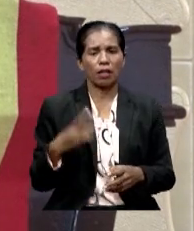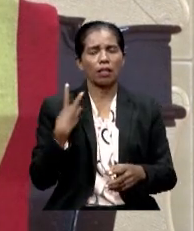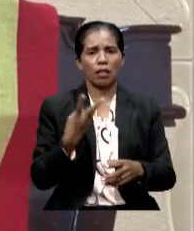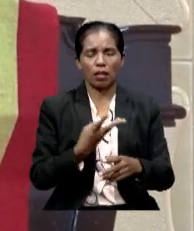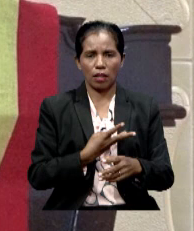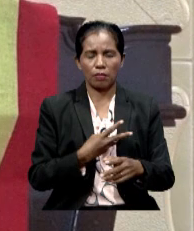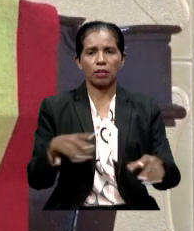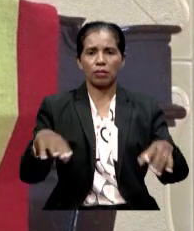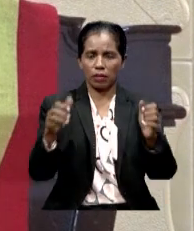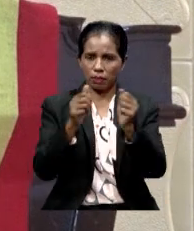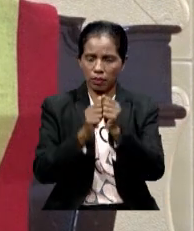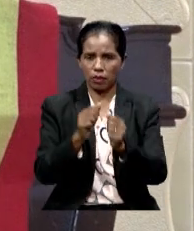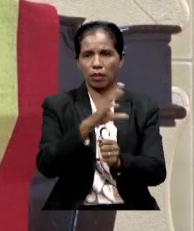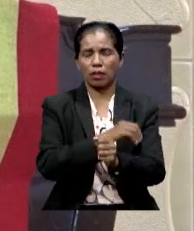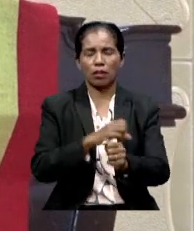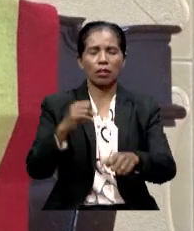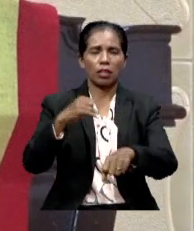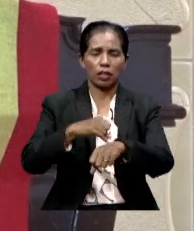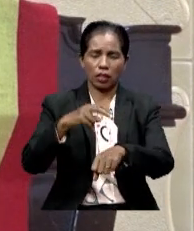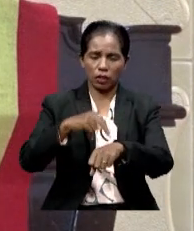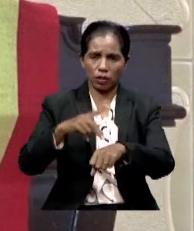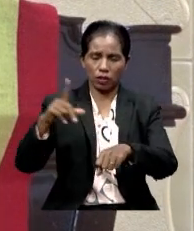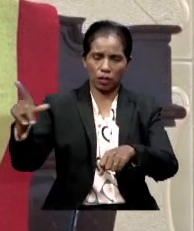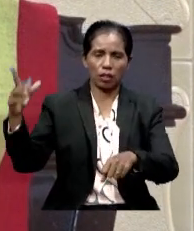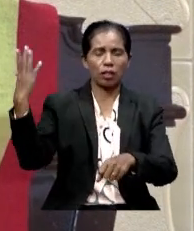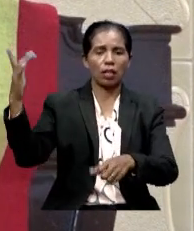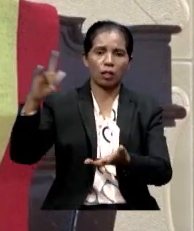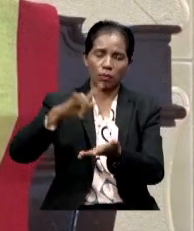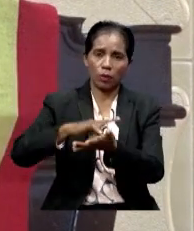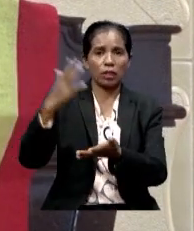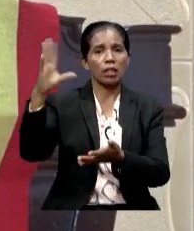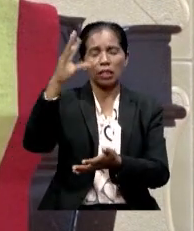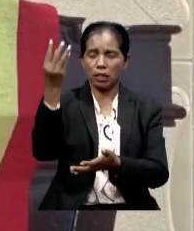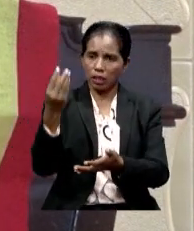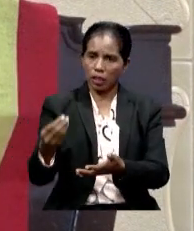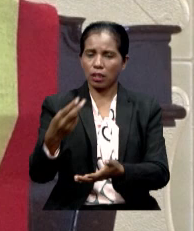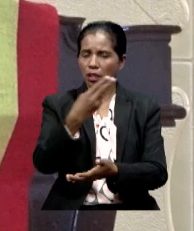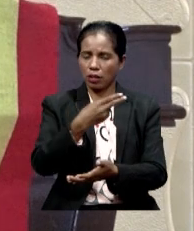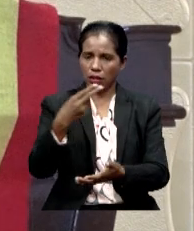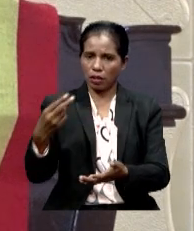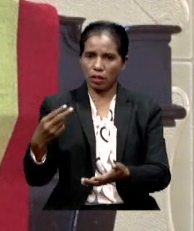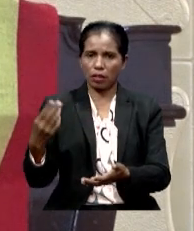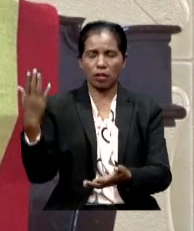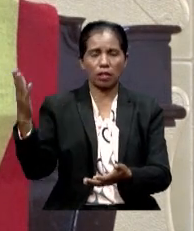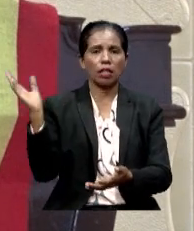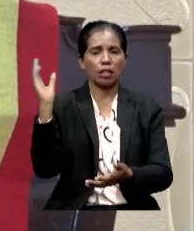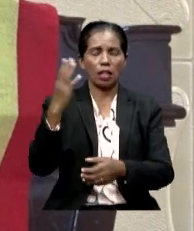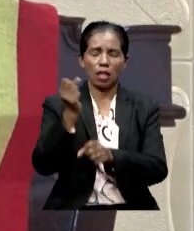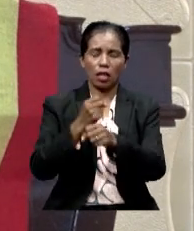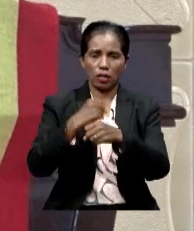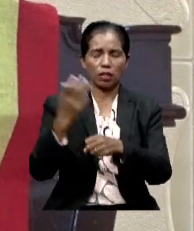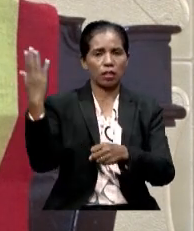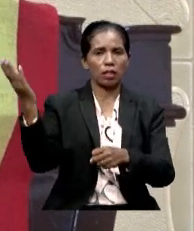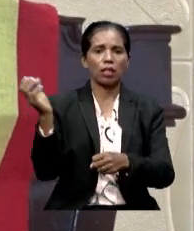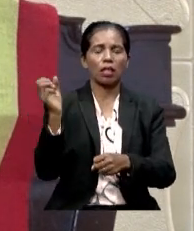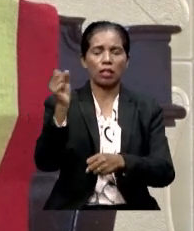which are Soekarno-Hatta International Airport Project in Jakarta, Juanda International Airport Project in Surabaya, Kuala